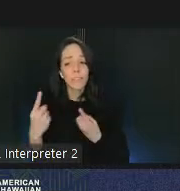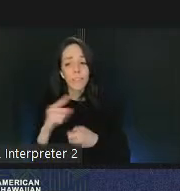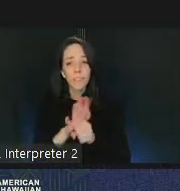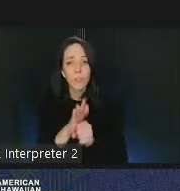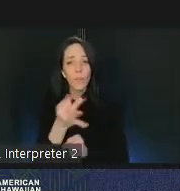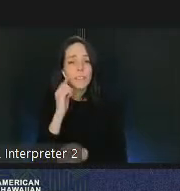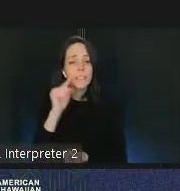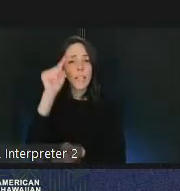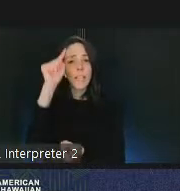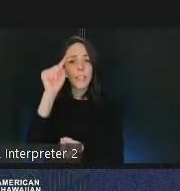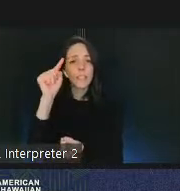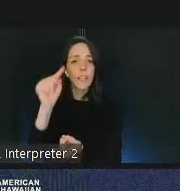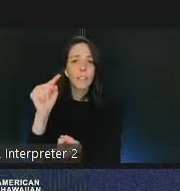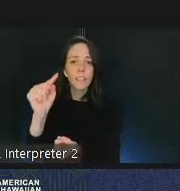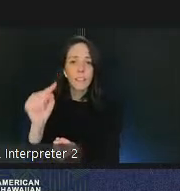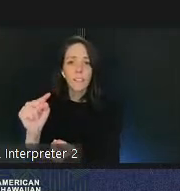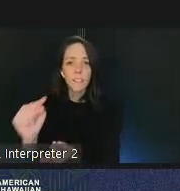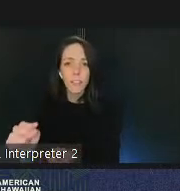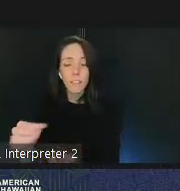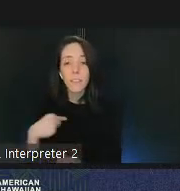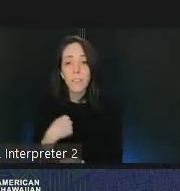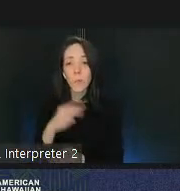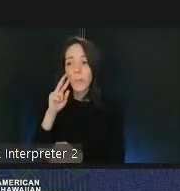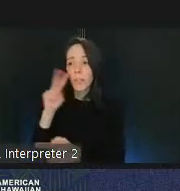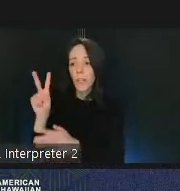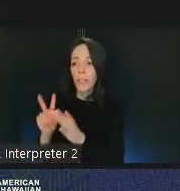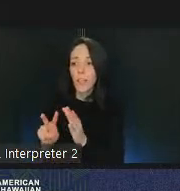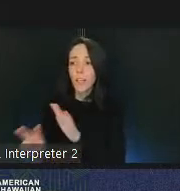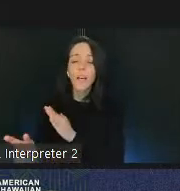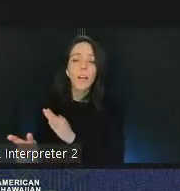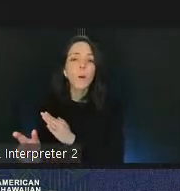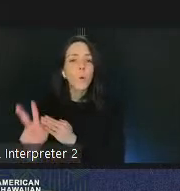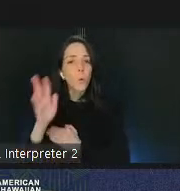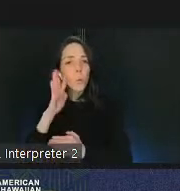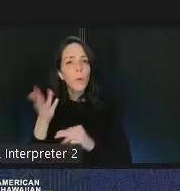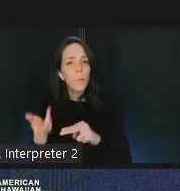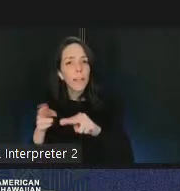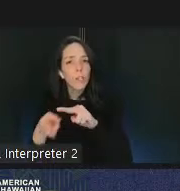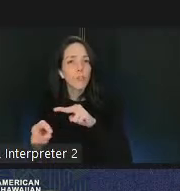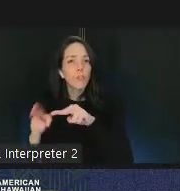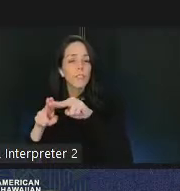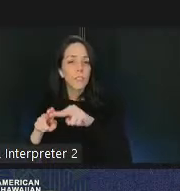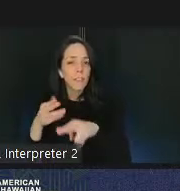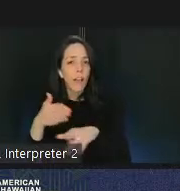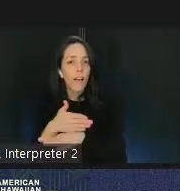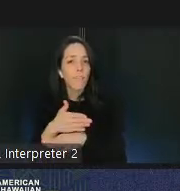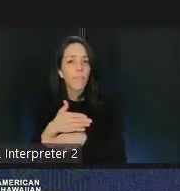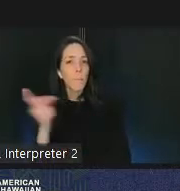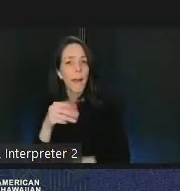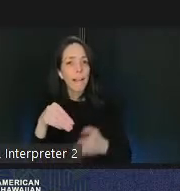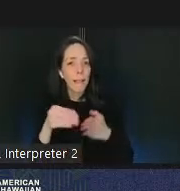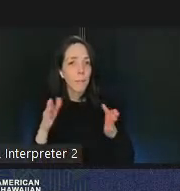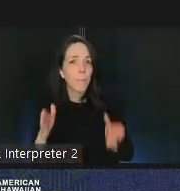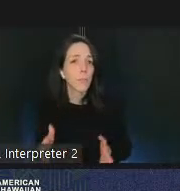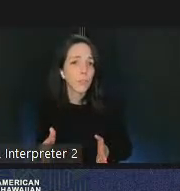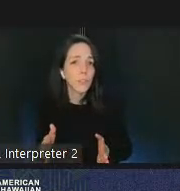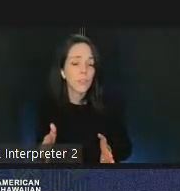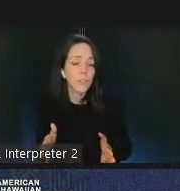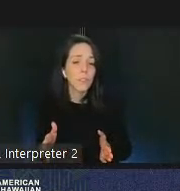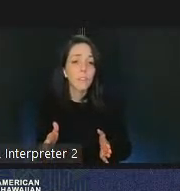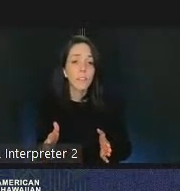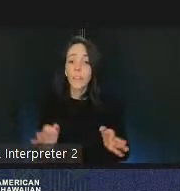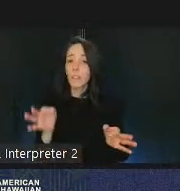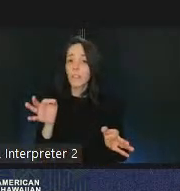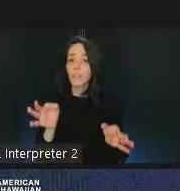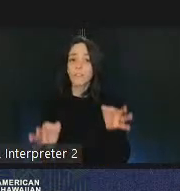is anticipated as the court begins to resume more in-person trials. The good news is the Justice Court isn't experiencing